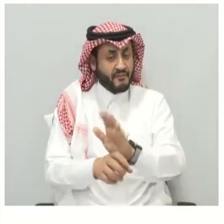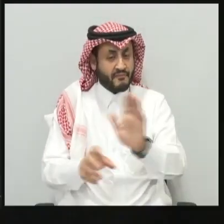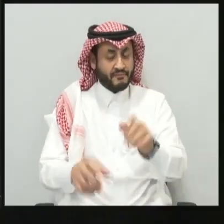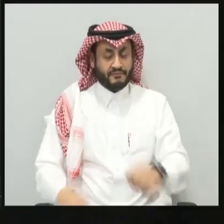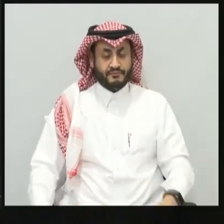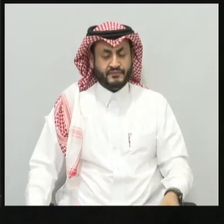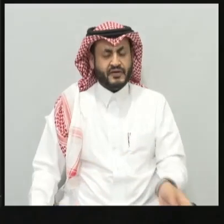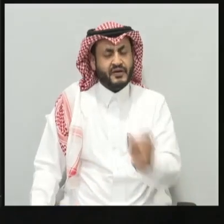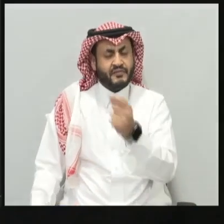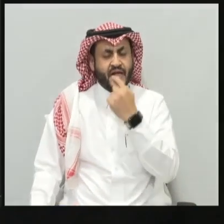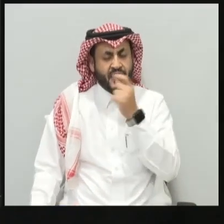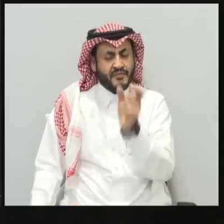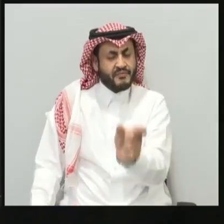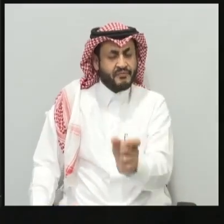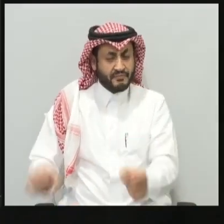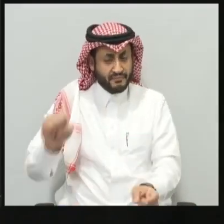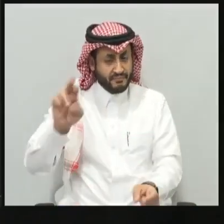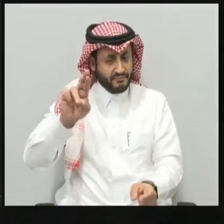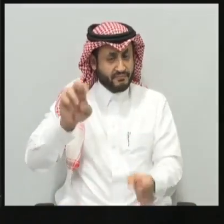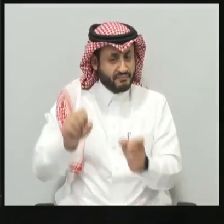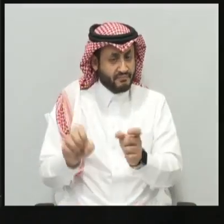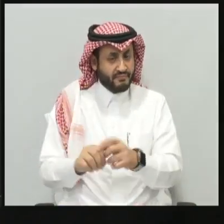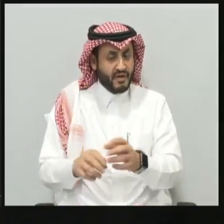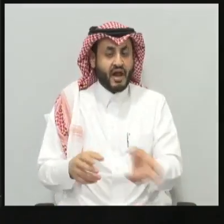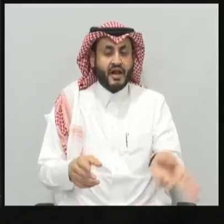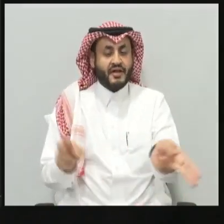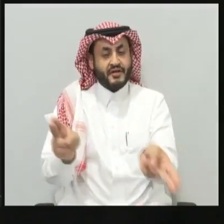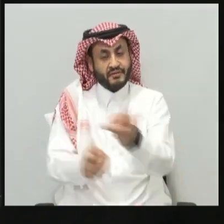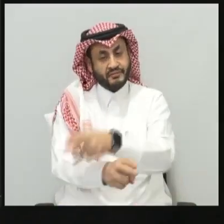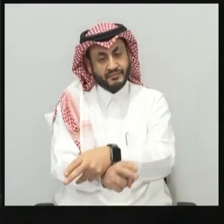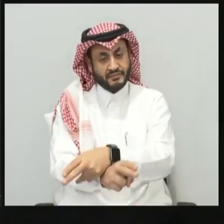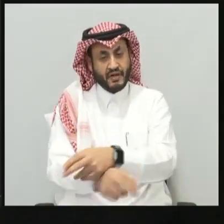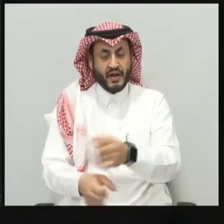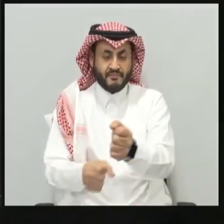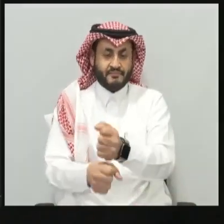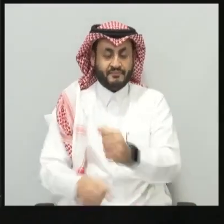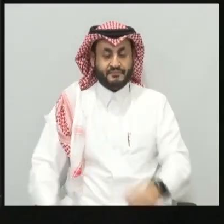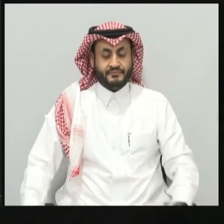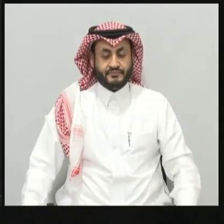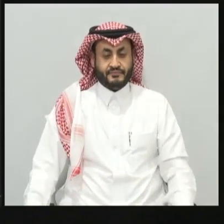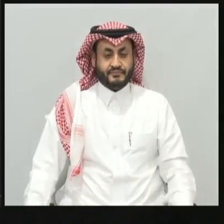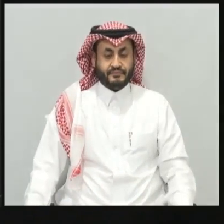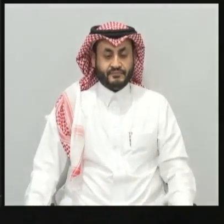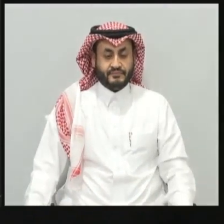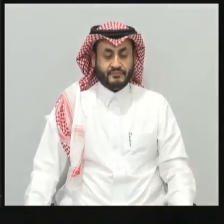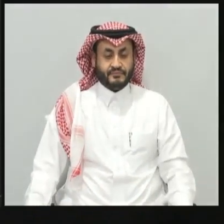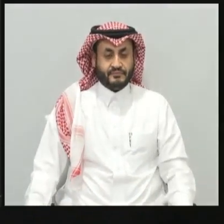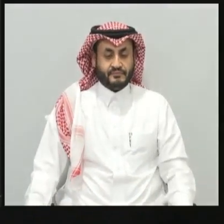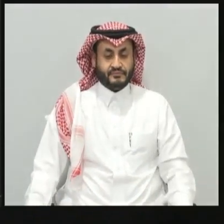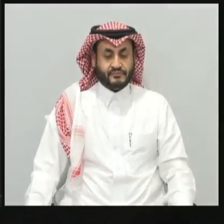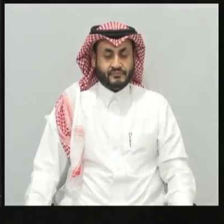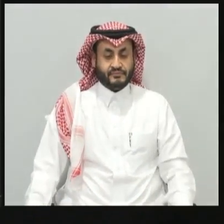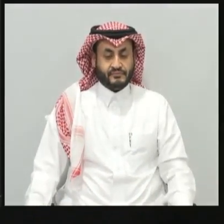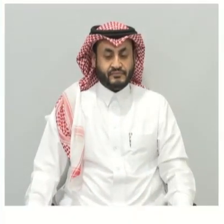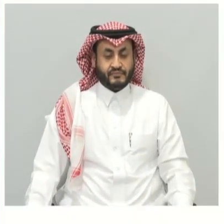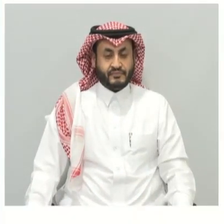Report, report the news. But if we added ER, then it become a job, a reporter. Also, we have a